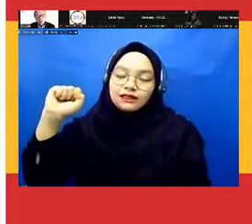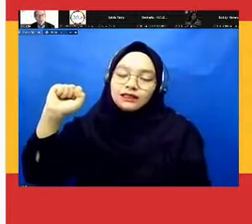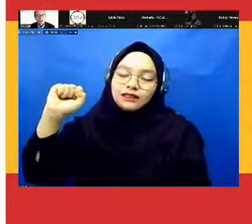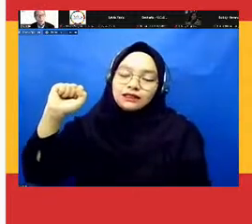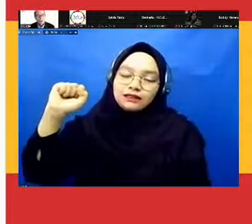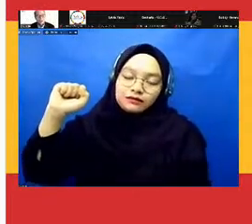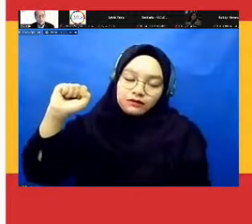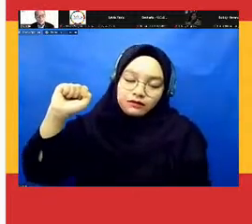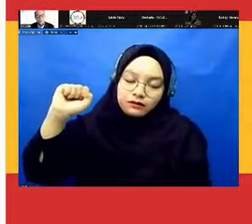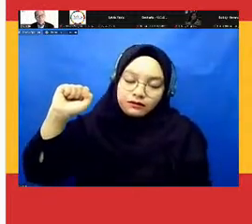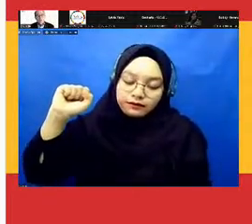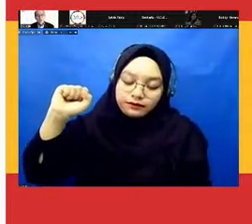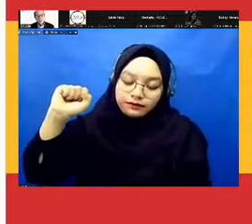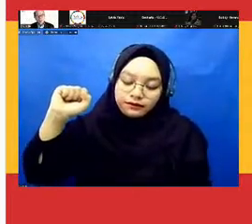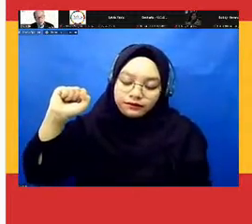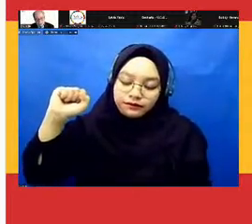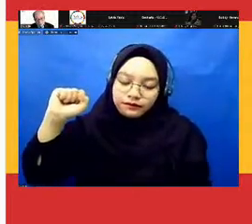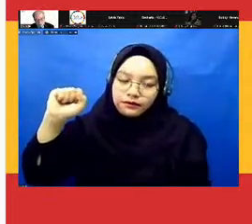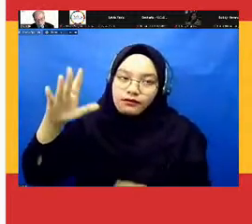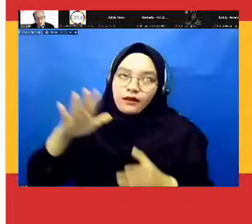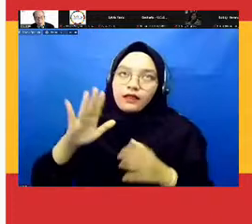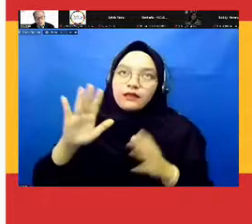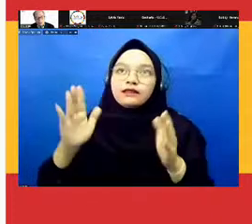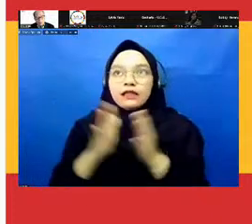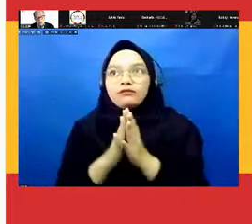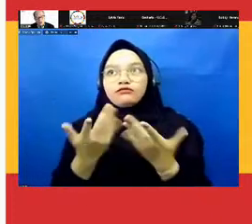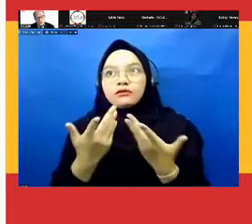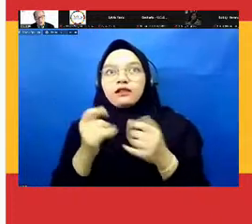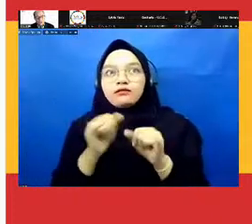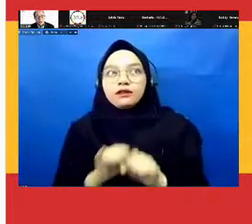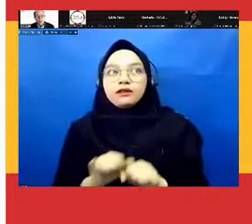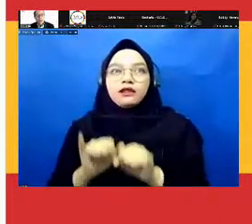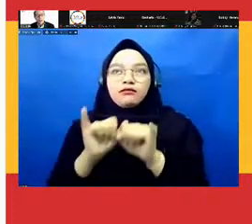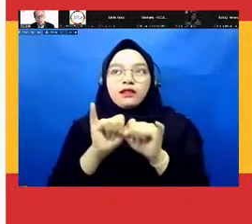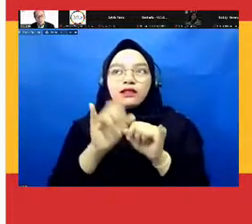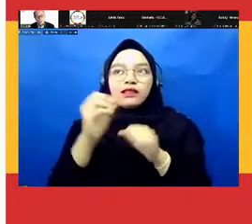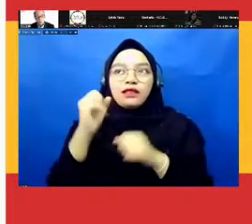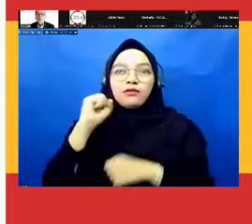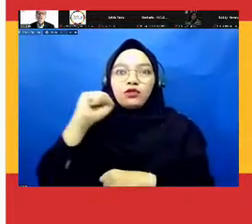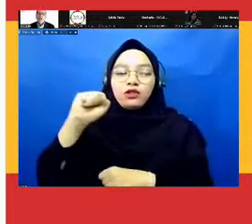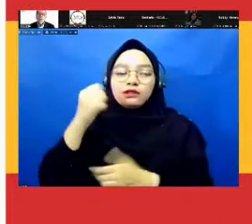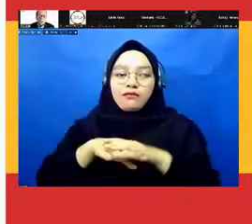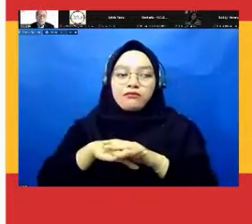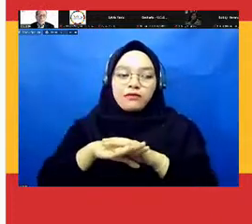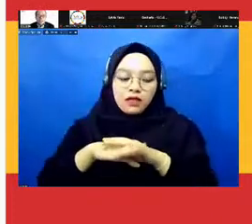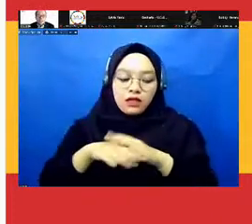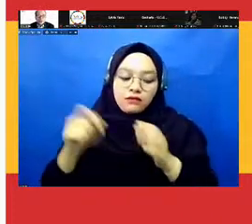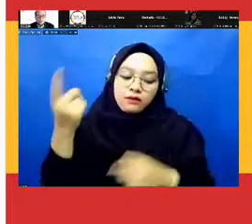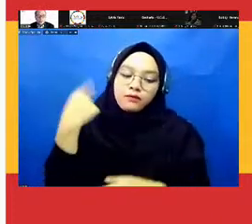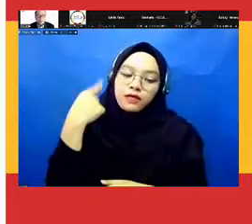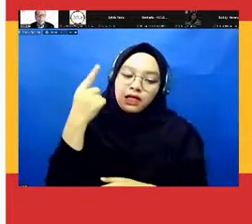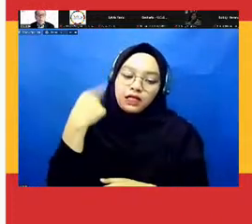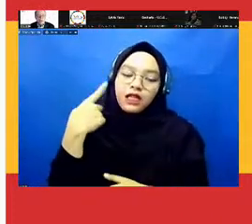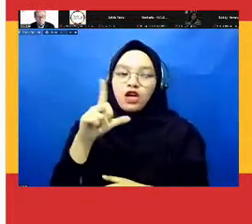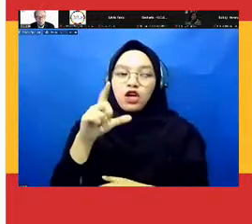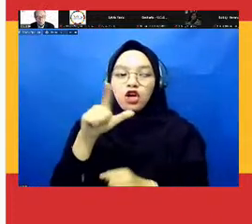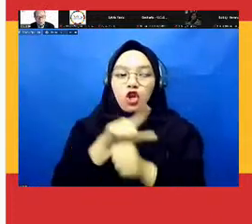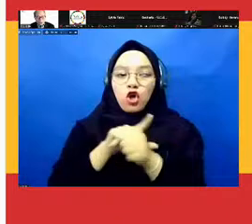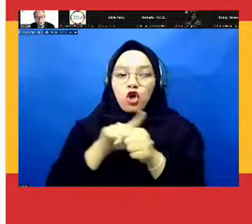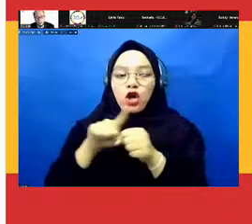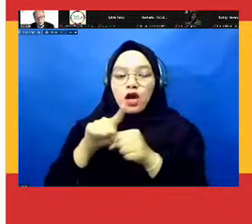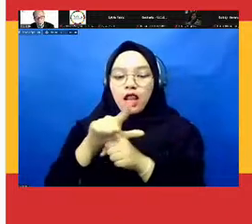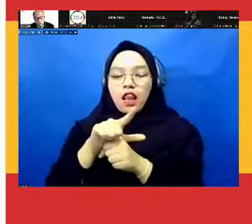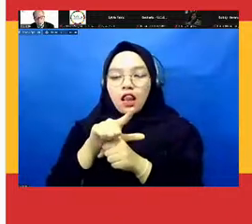democratic local governments, and then civil society participation, academic participation. Everything seems to be